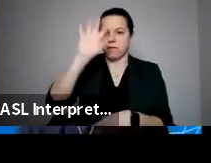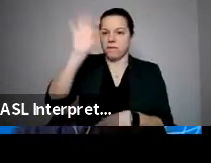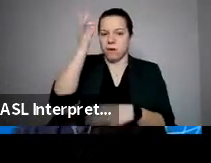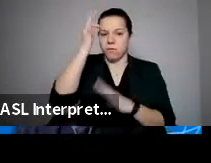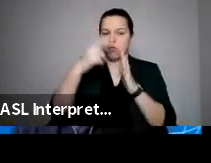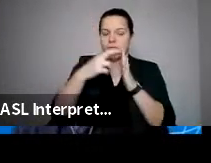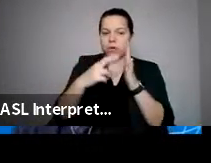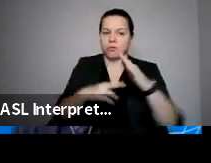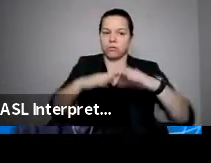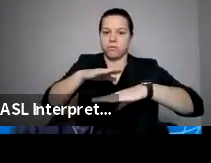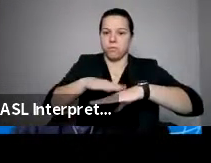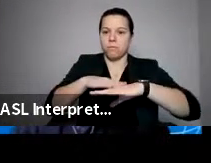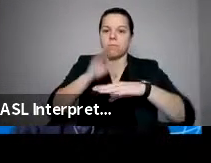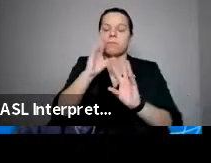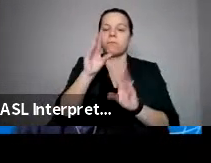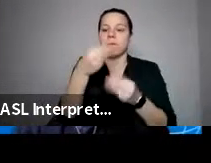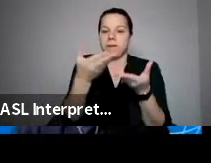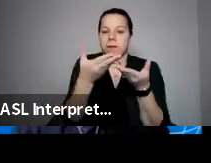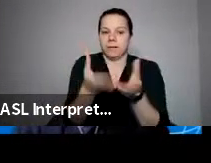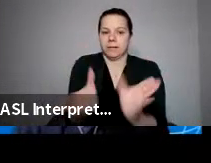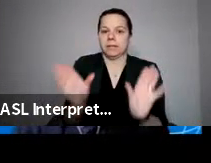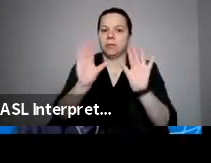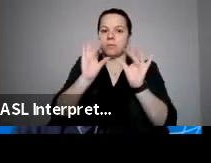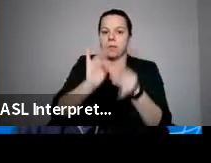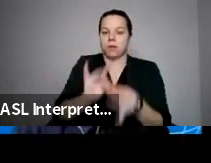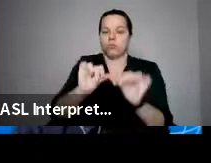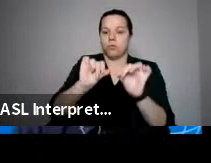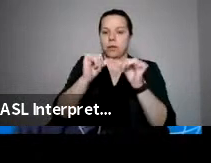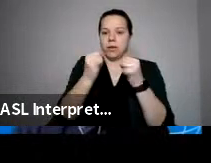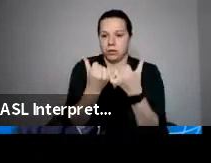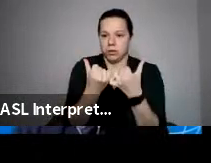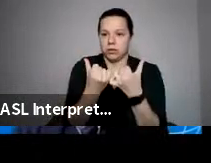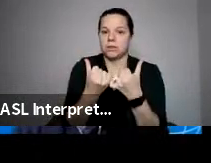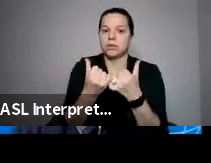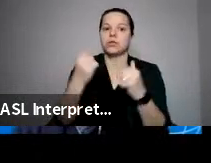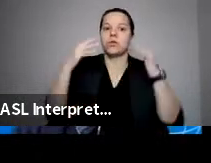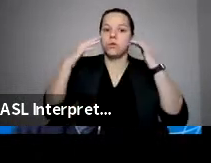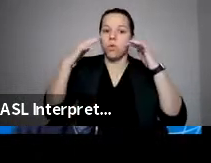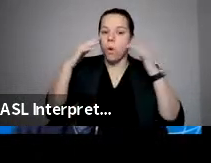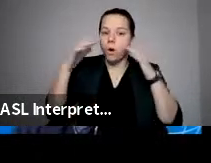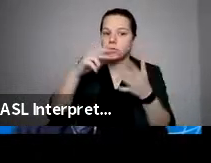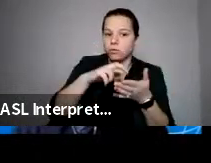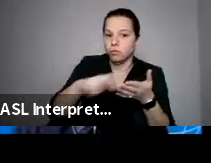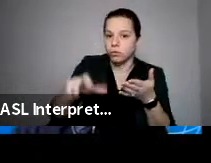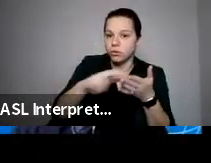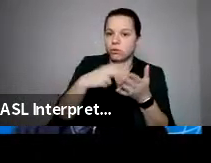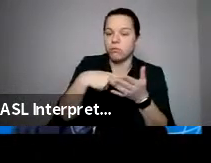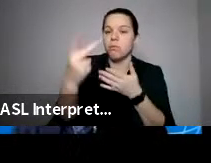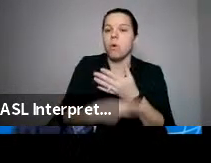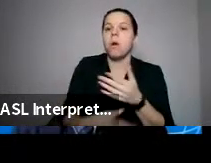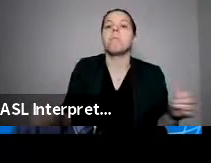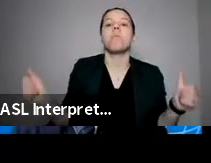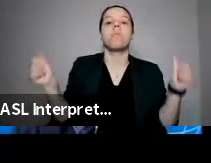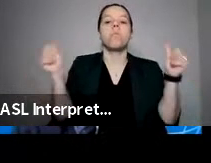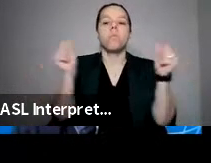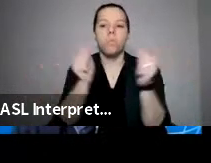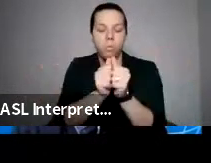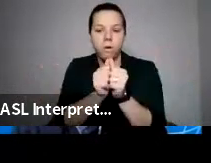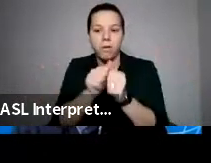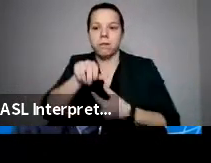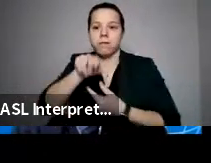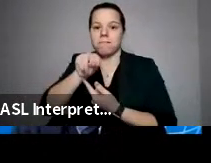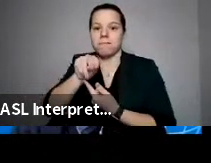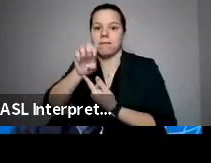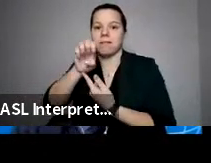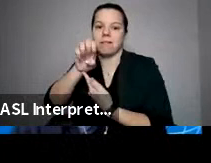to provide an overview on the agency's noise research programs alongside the results of the Neighborhood Environmental